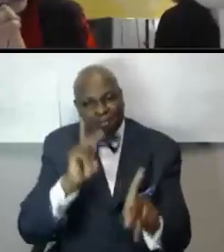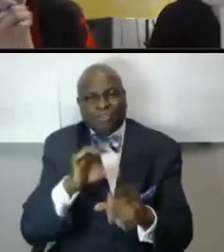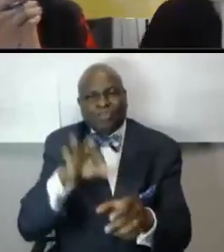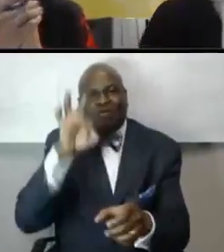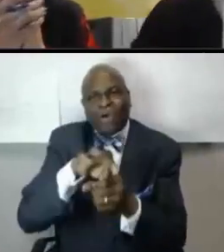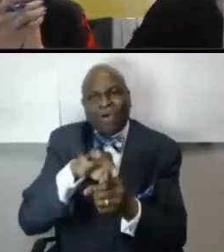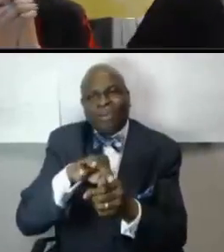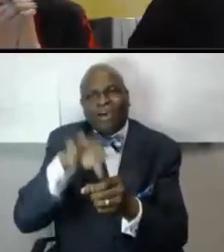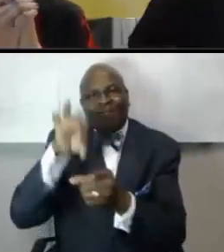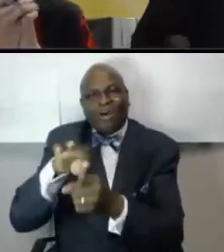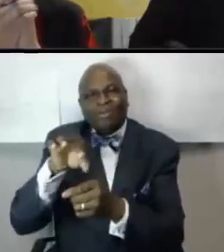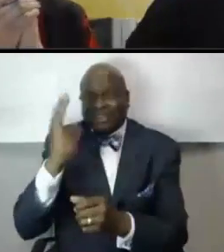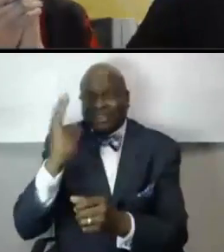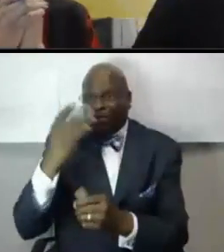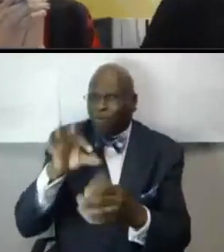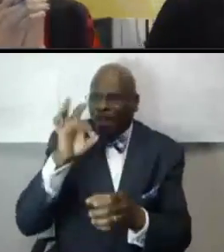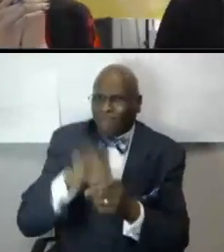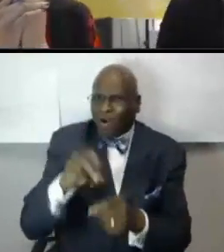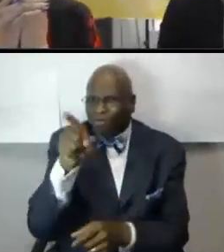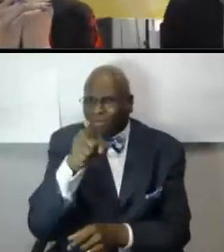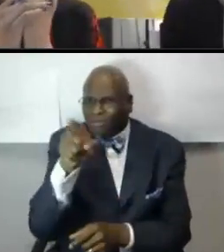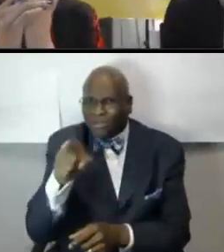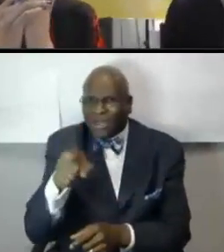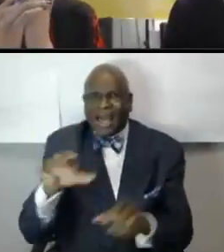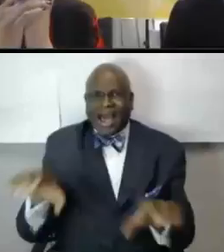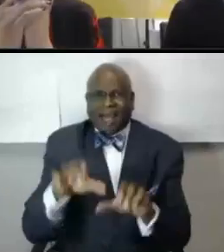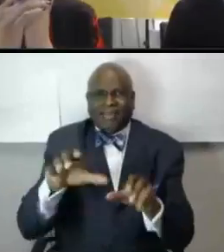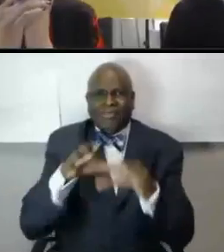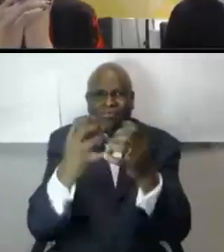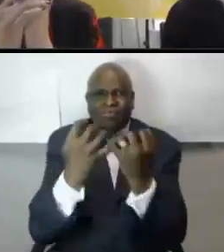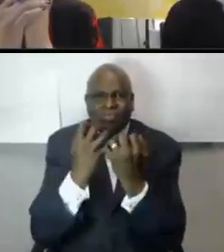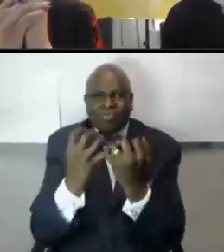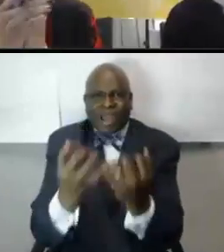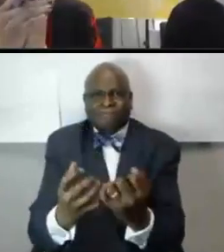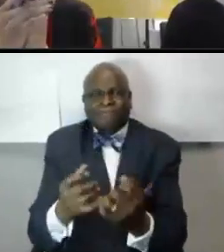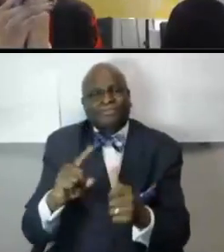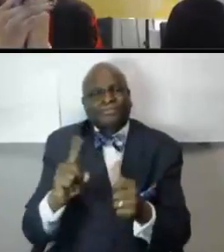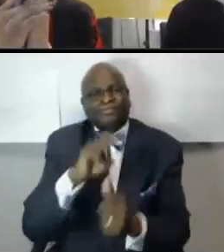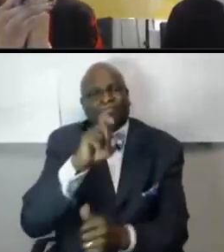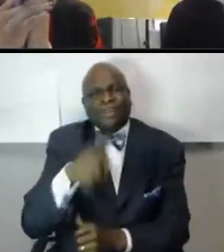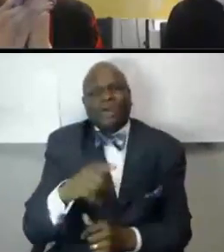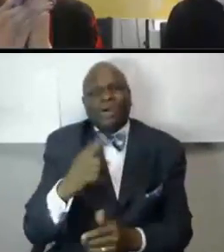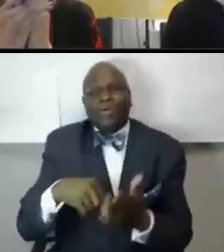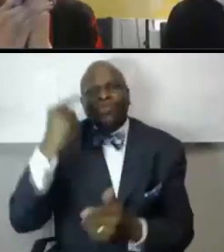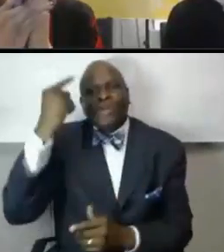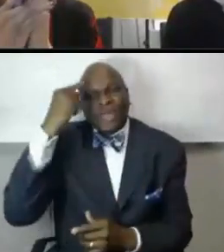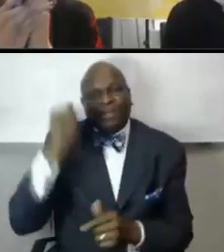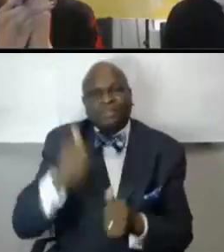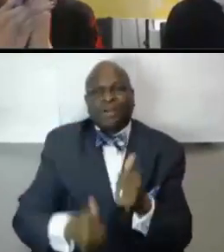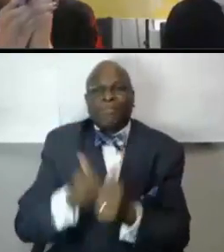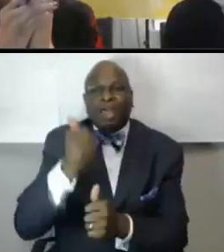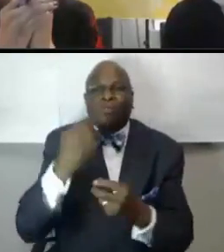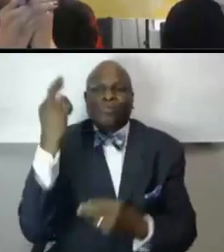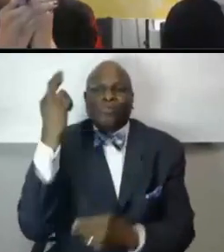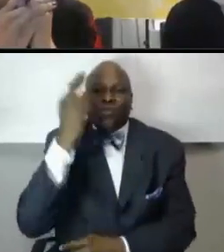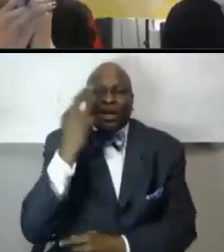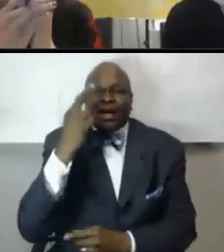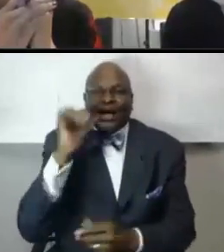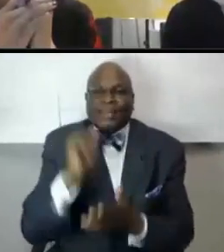vote. Looks like they're already voting too. We've got an active crowd out there. So the first question is, what do you think is the main factor